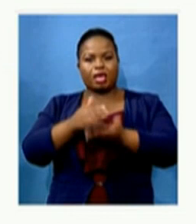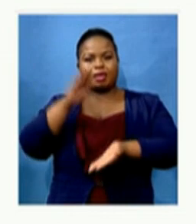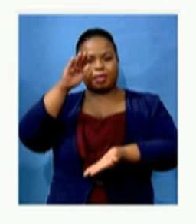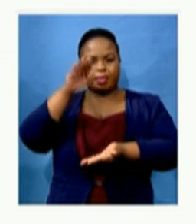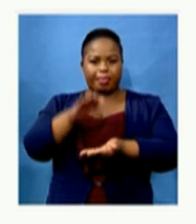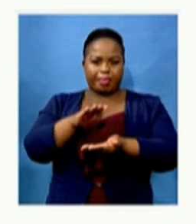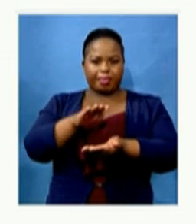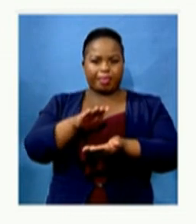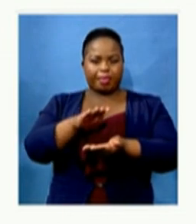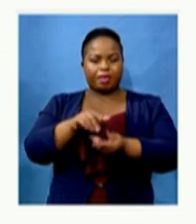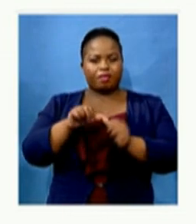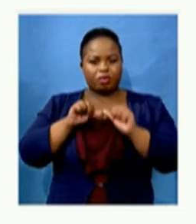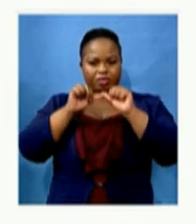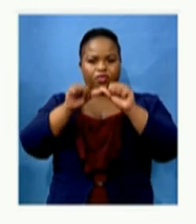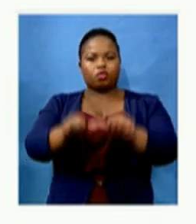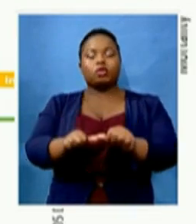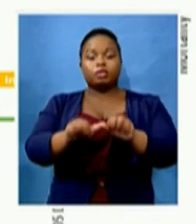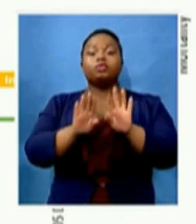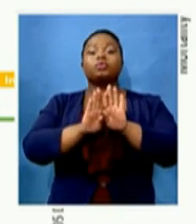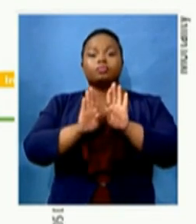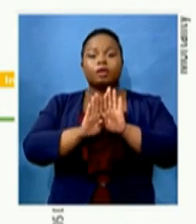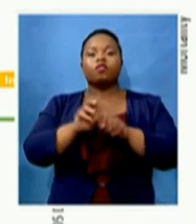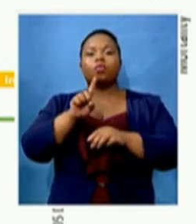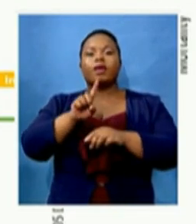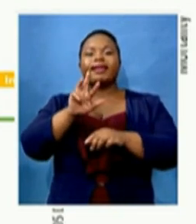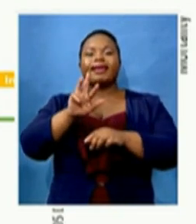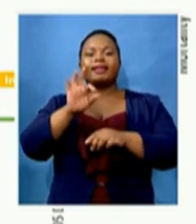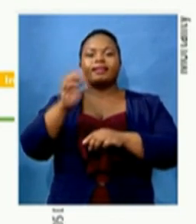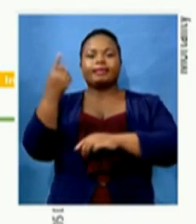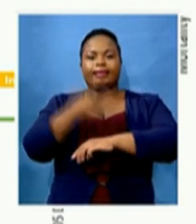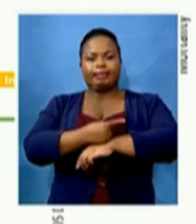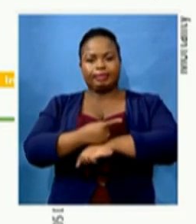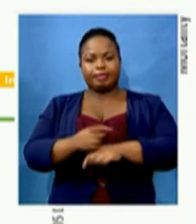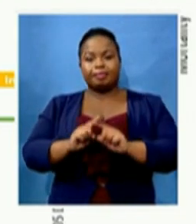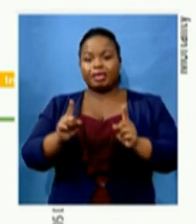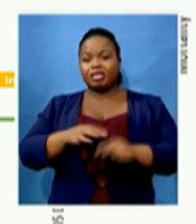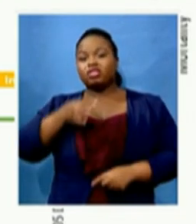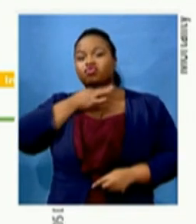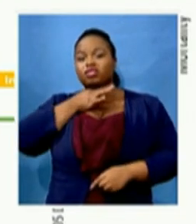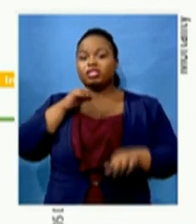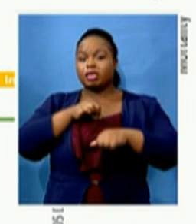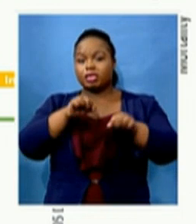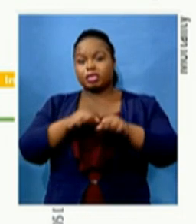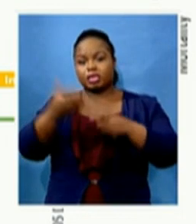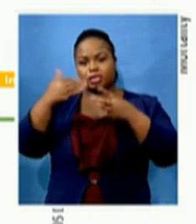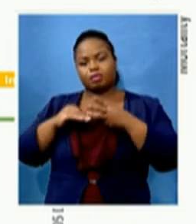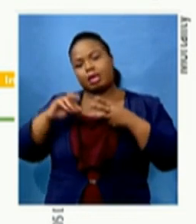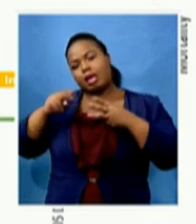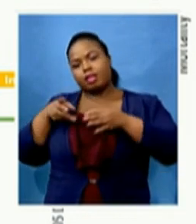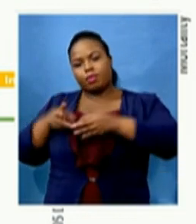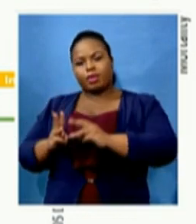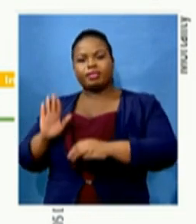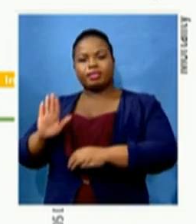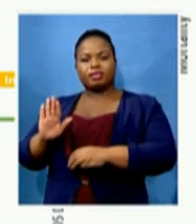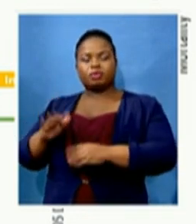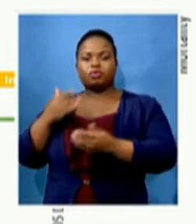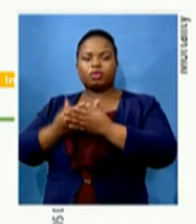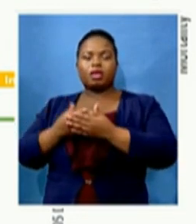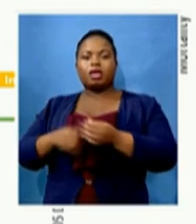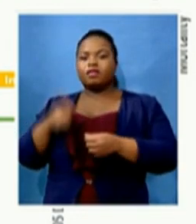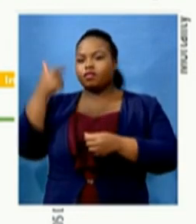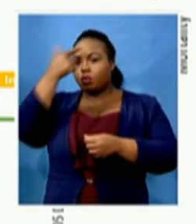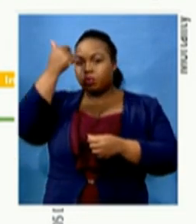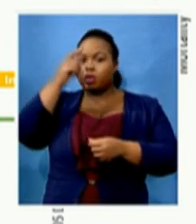The alternative strategy is a risk-adjusted one, where you use mass screening and testing as your alternative,